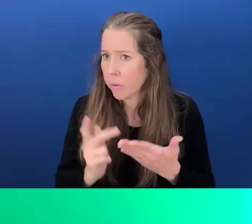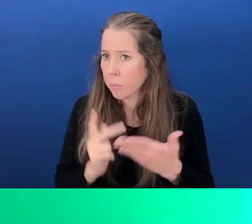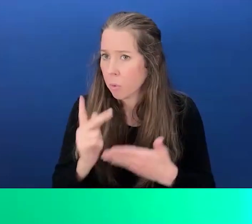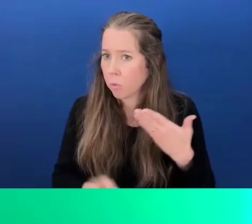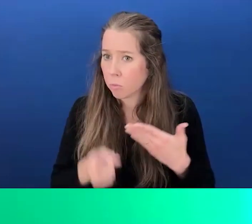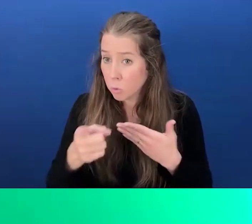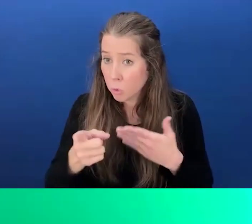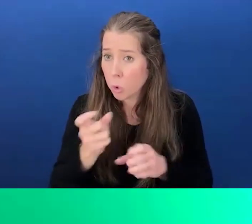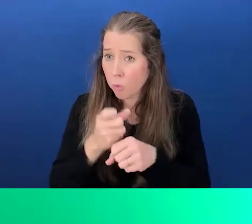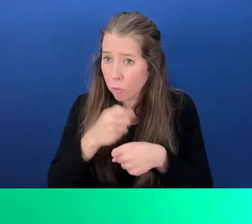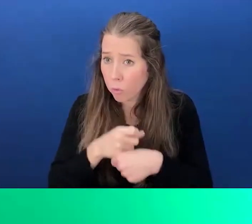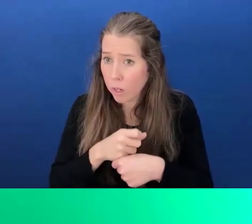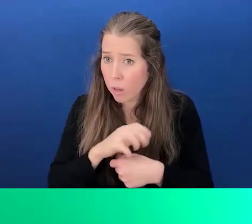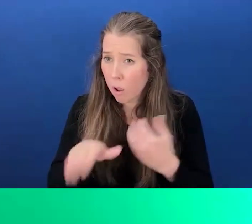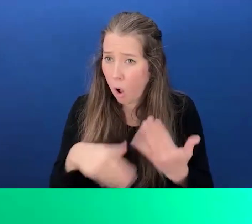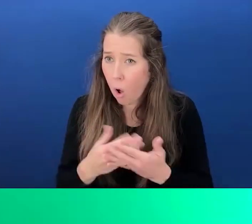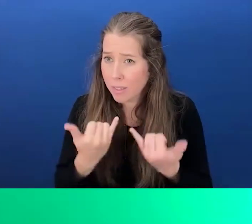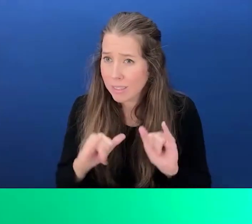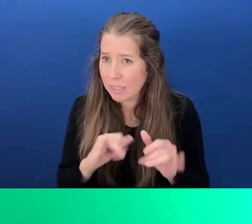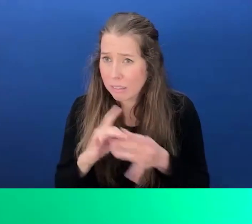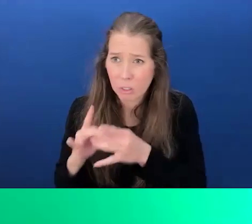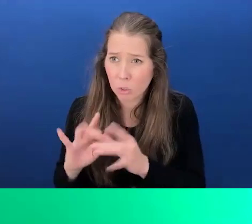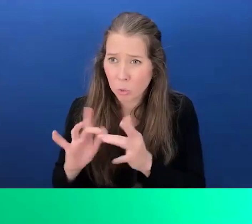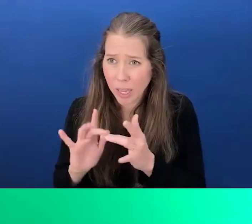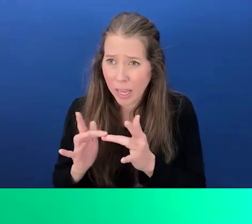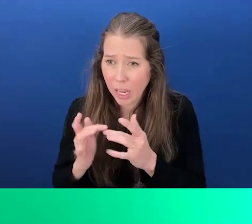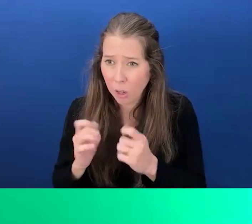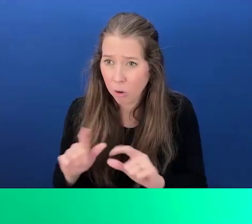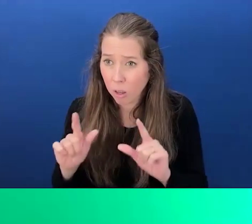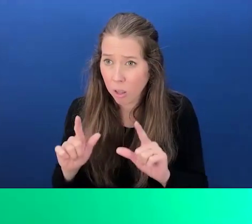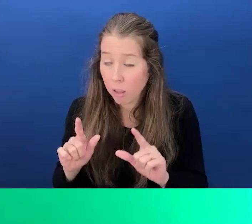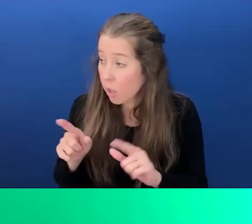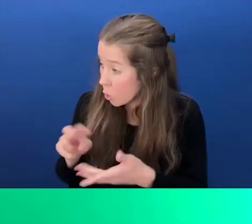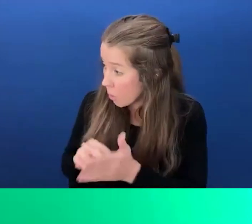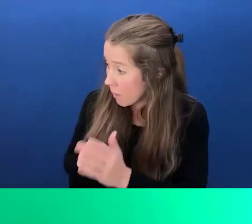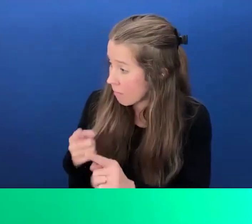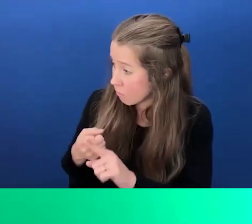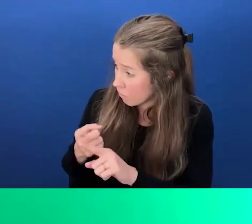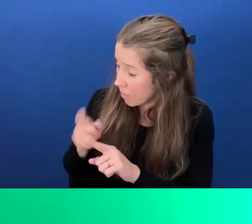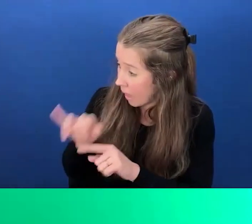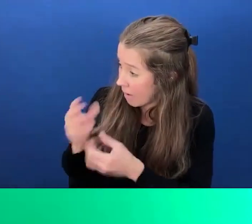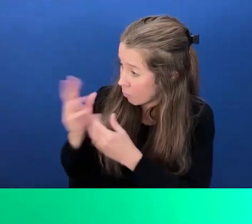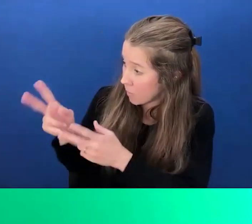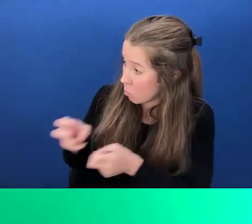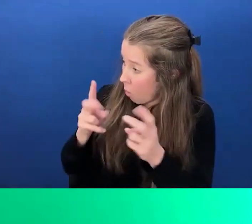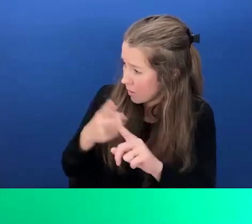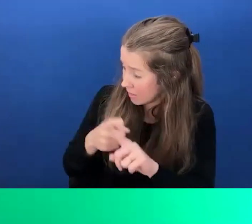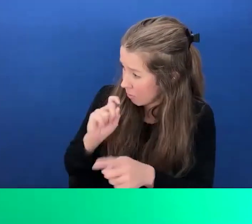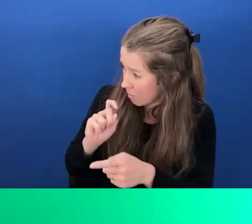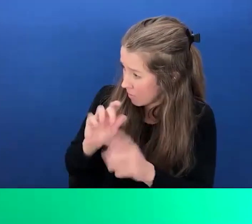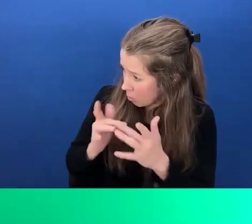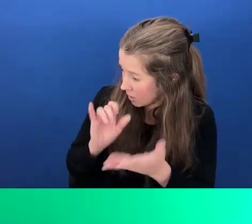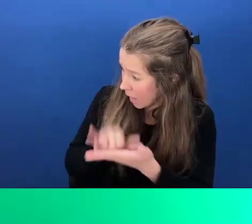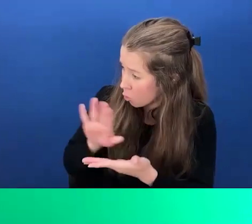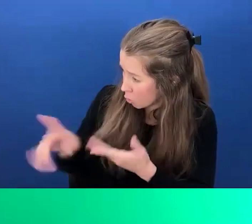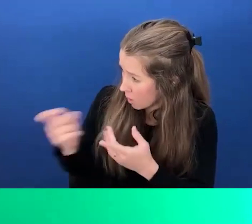It's all still the internet, right? Is that true? From where it gets the information you're asking. So the question is that your question? Yeah. Let